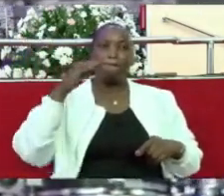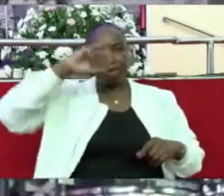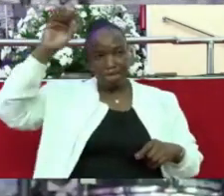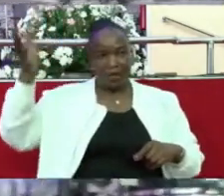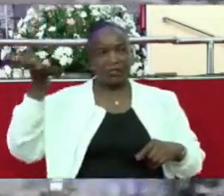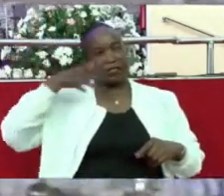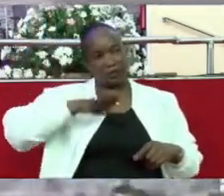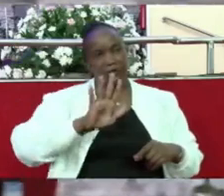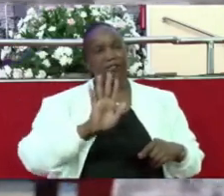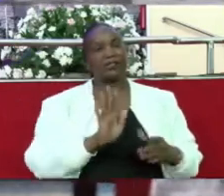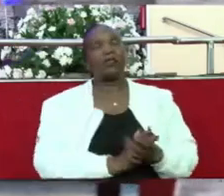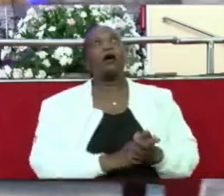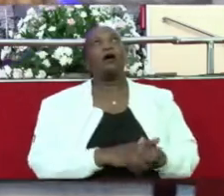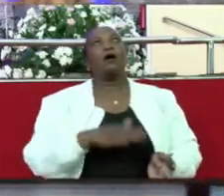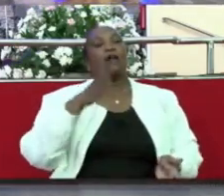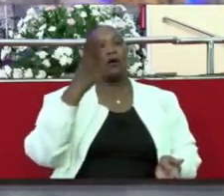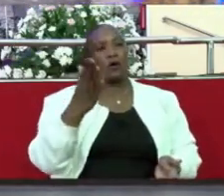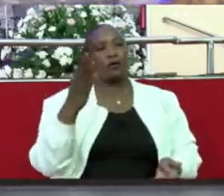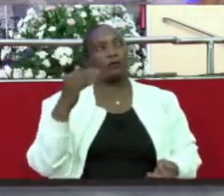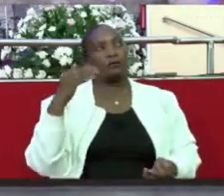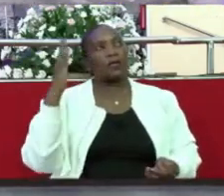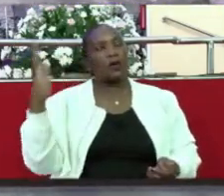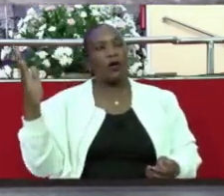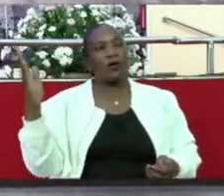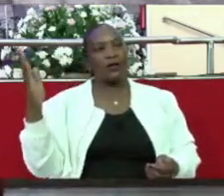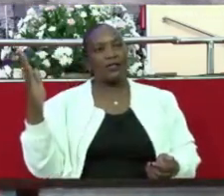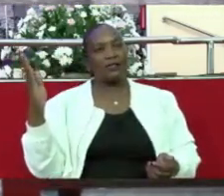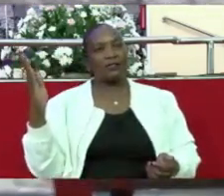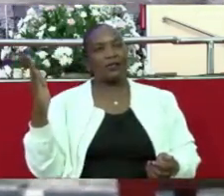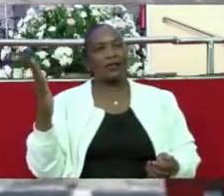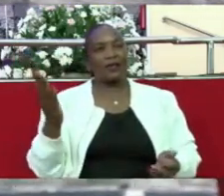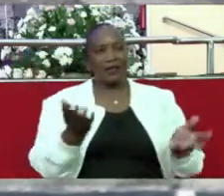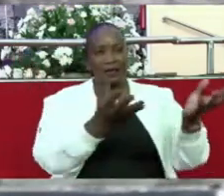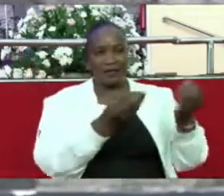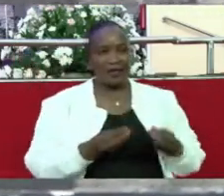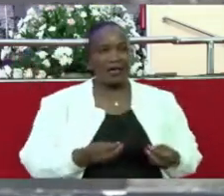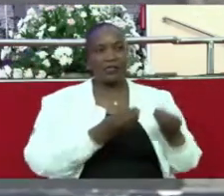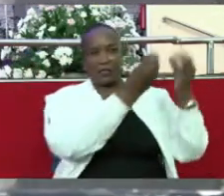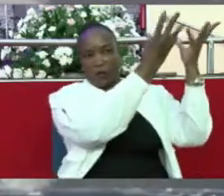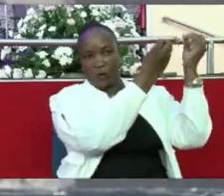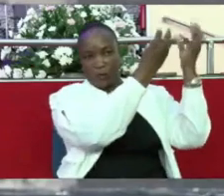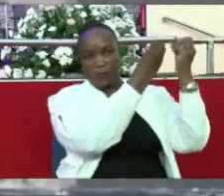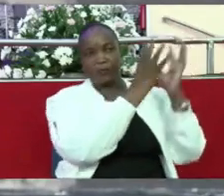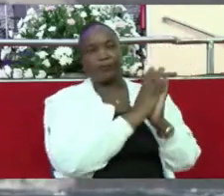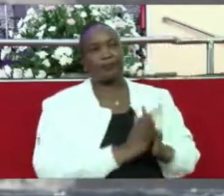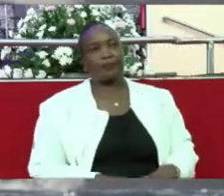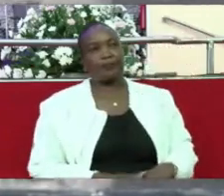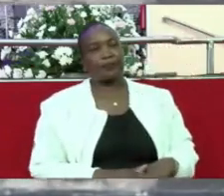help. The Lord wants to sharpen you. The Lord wants to make you to be the tool.